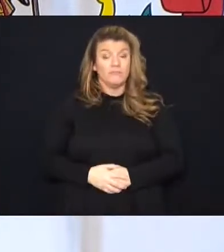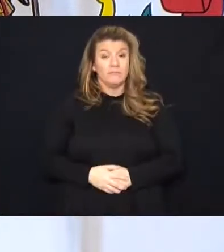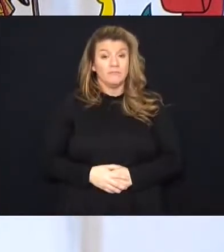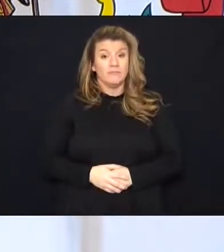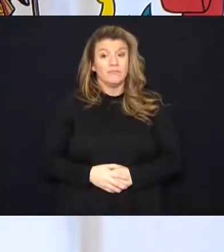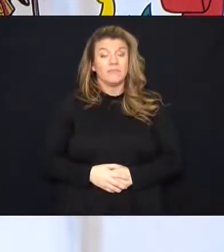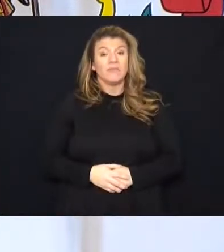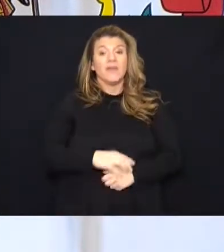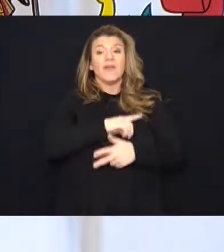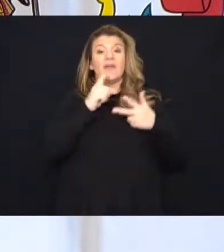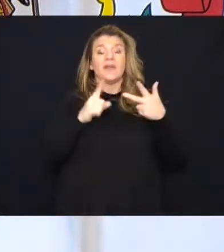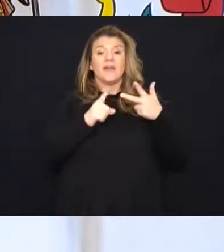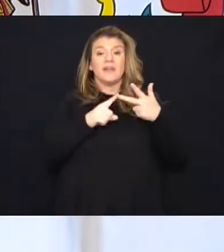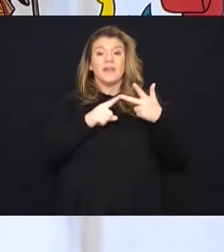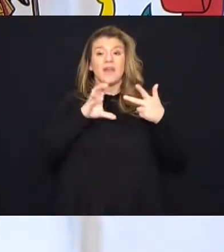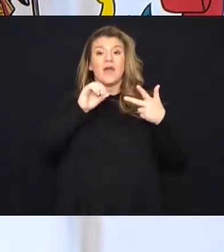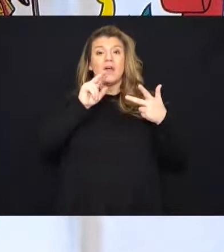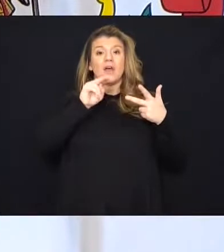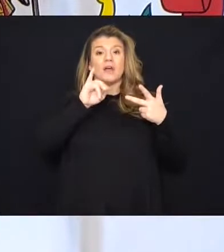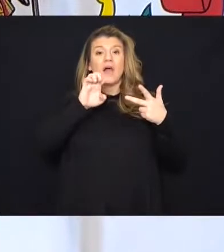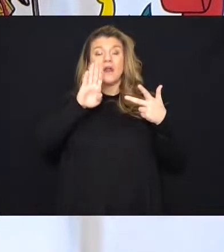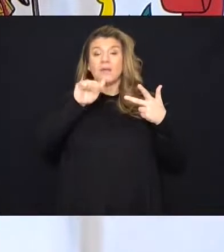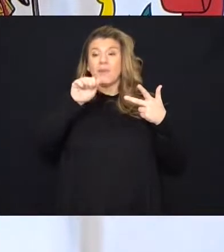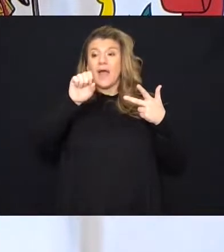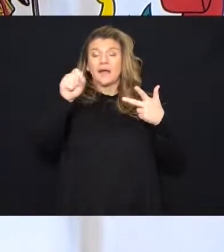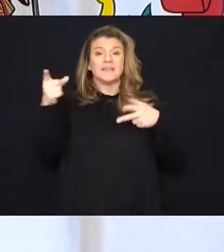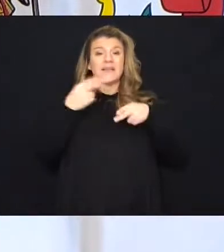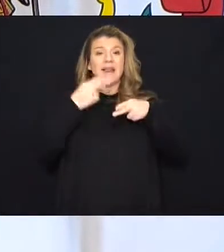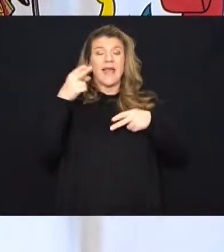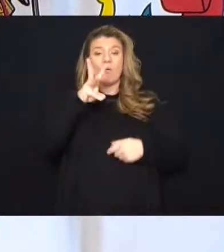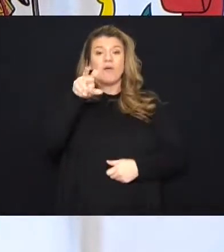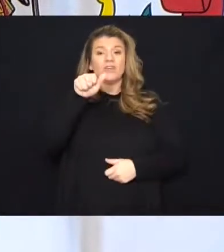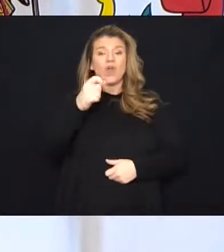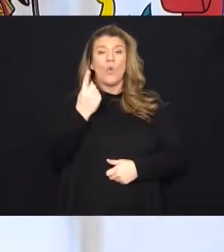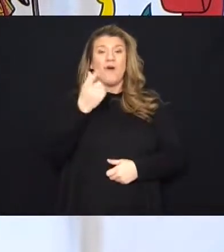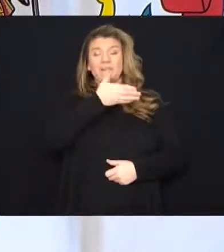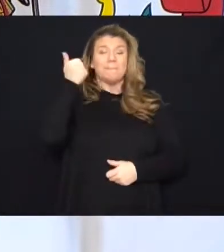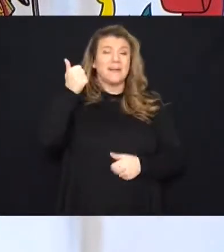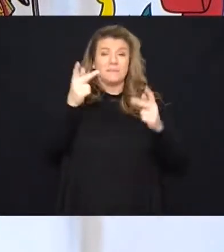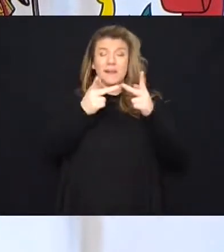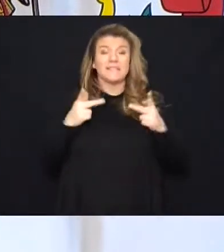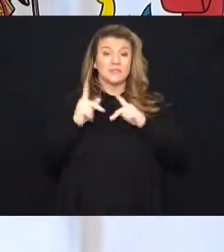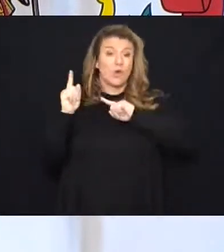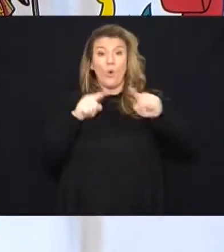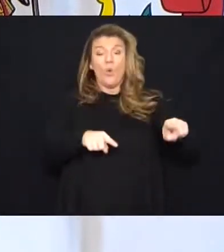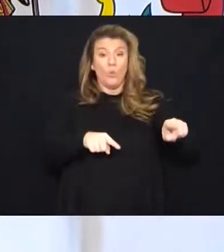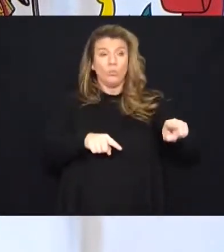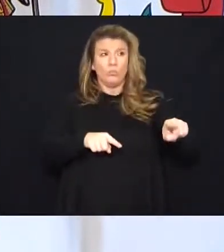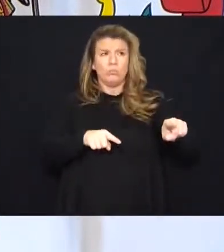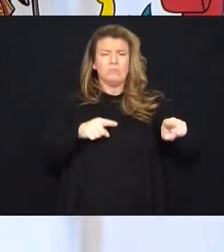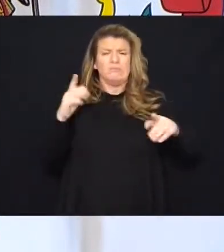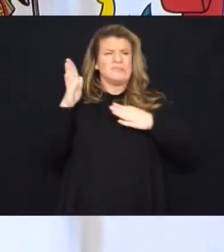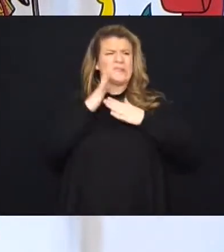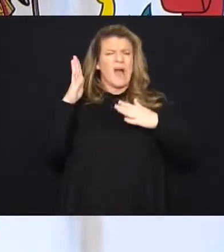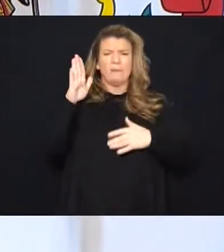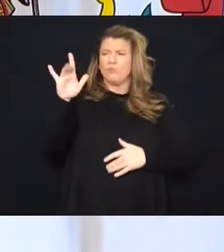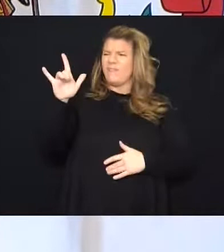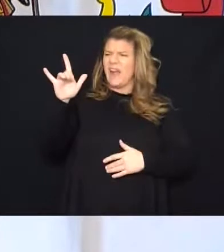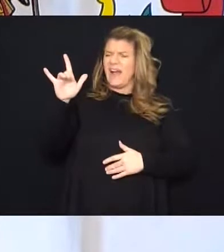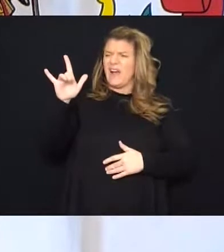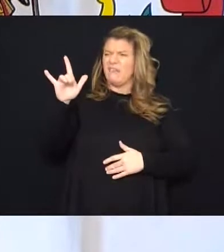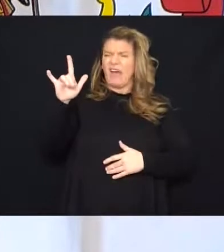And then Condé Nast named West Virginia as one of the best places to go, I think one of the top